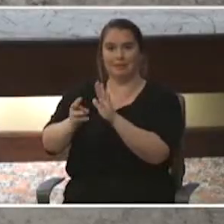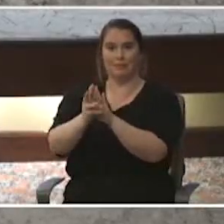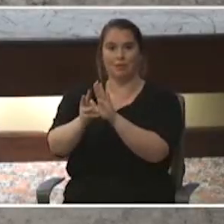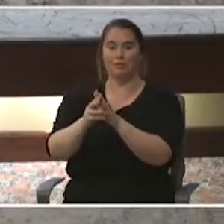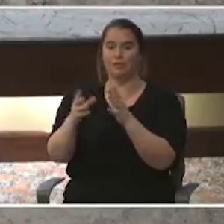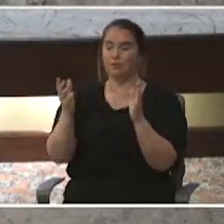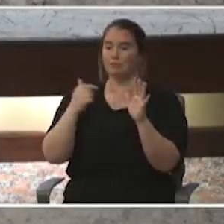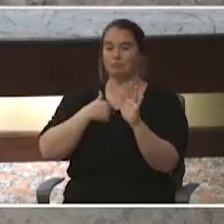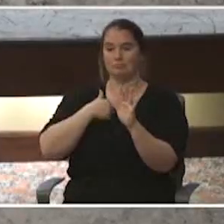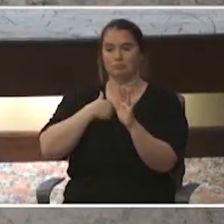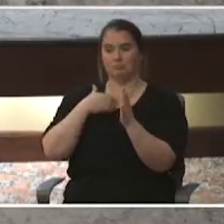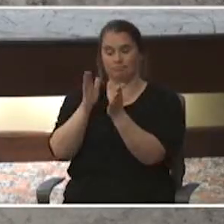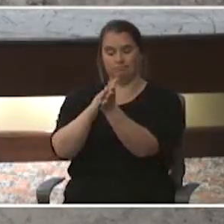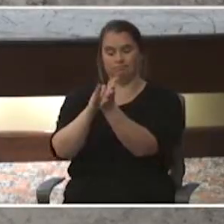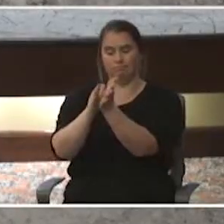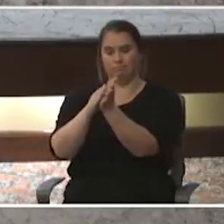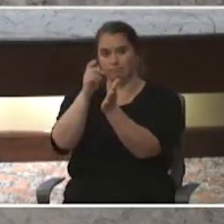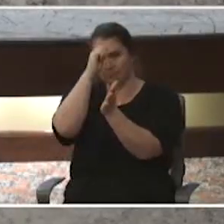every one of you.